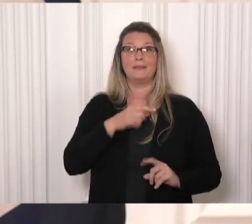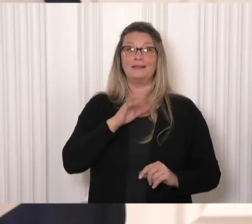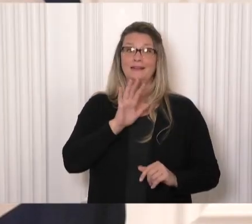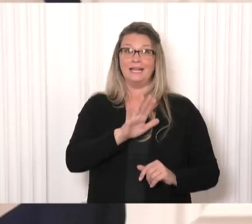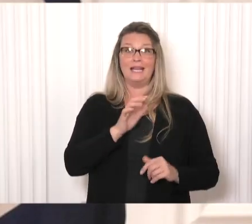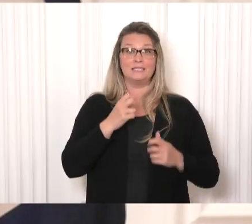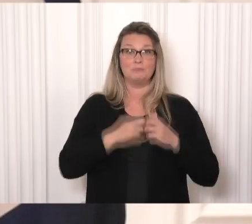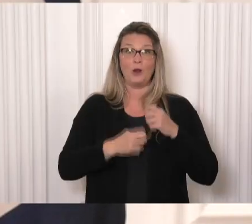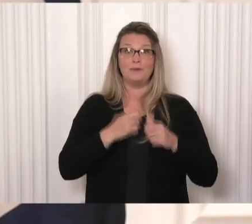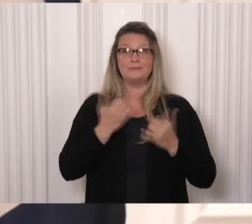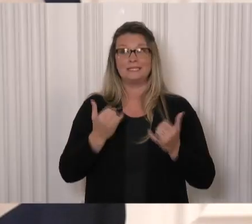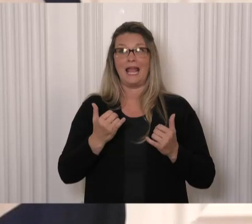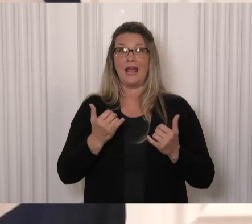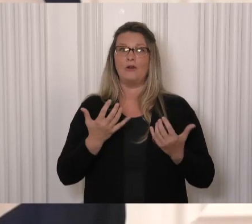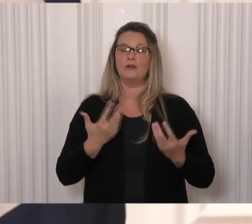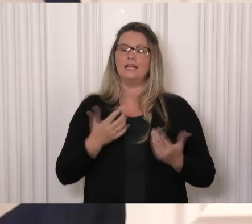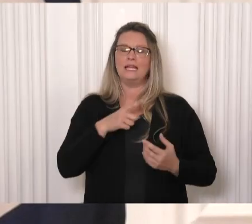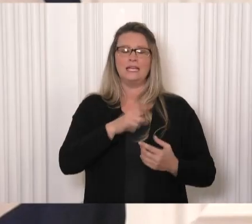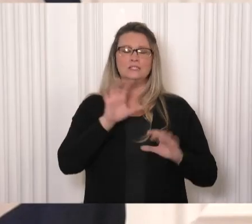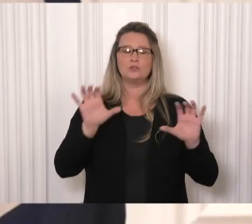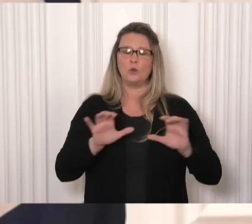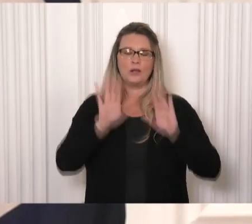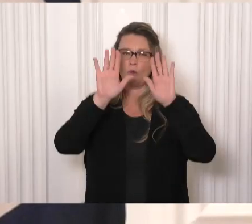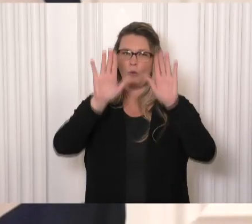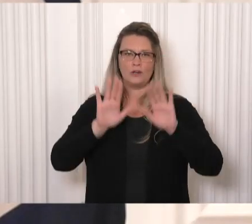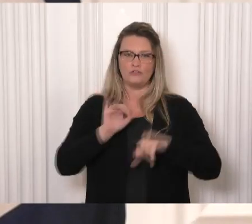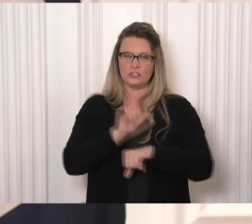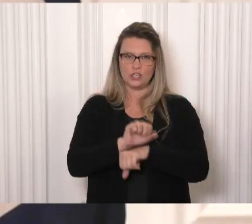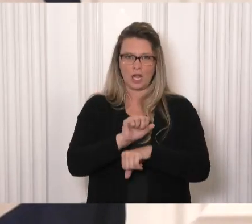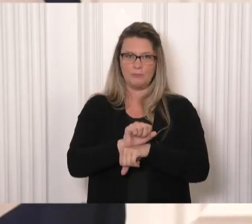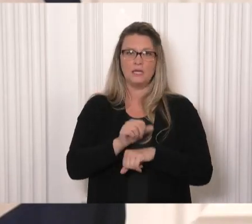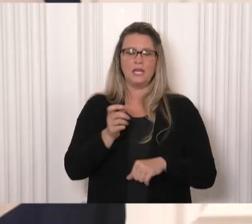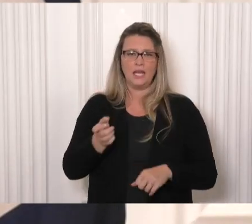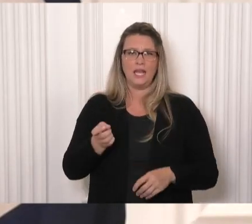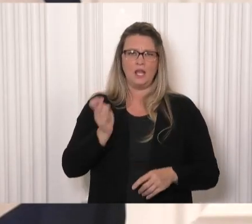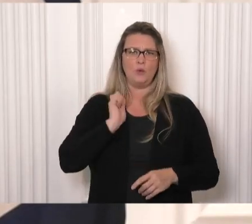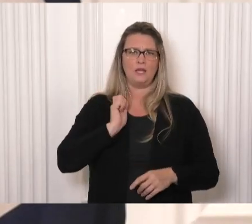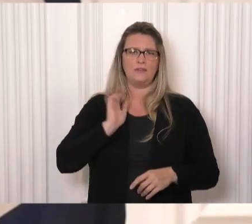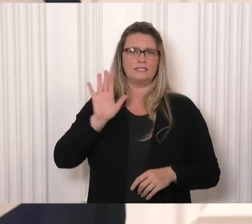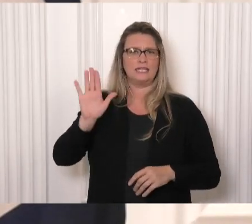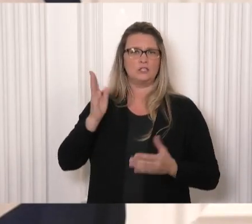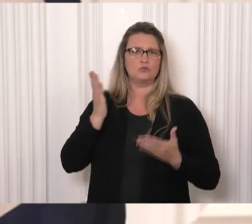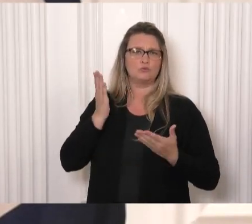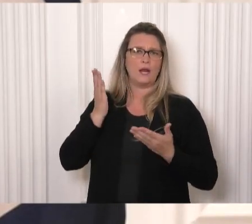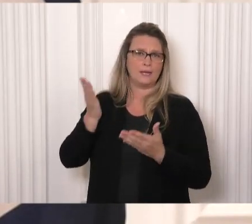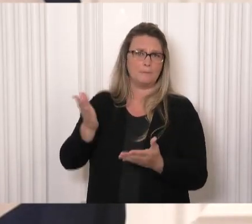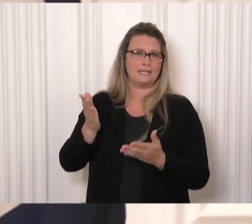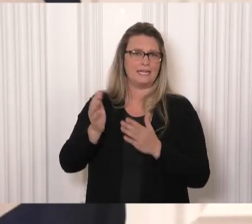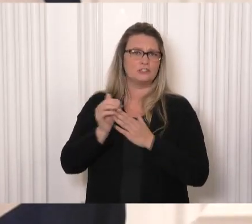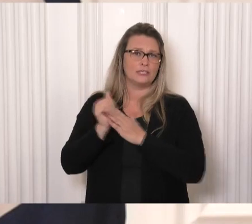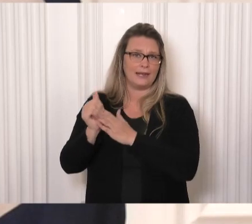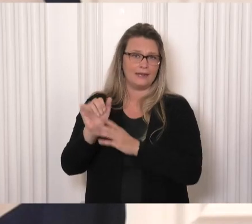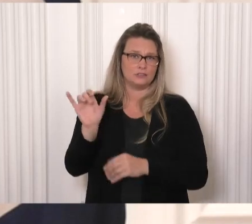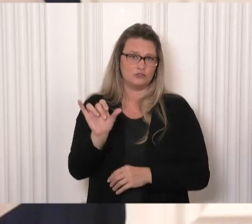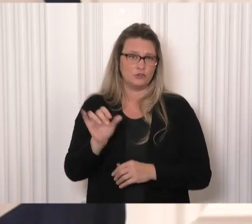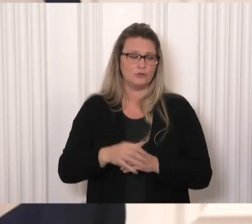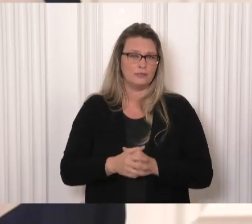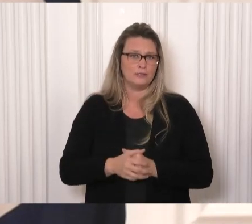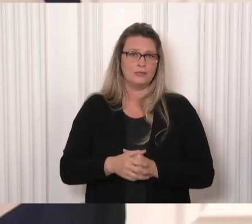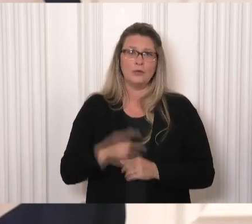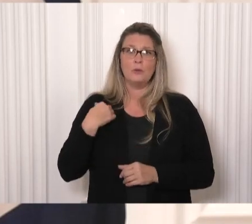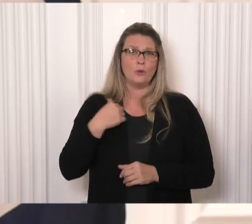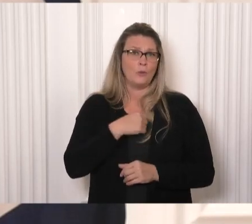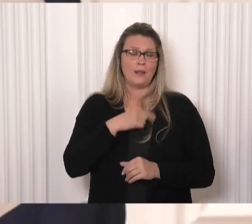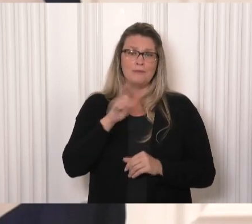we're into now. He's doing a terrific job. He'll give us his recommendations and guidance as well. We've got to